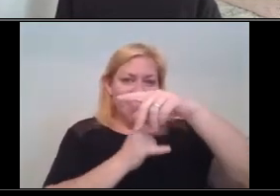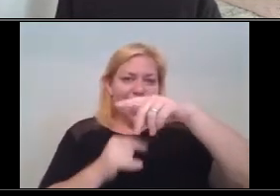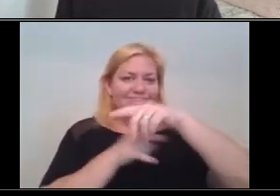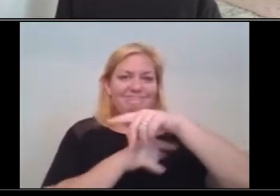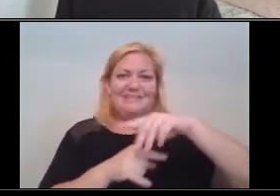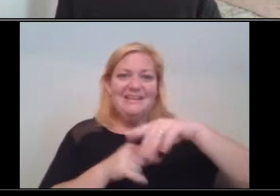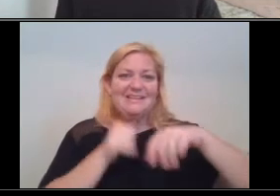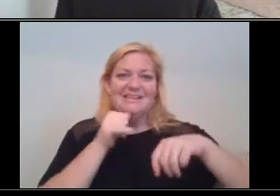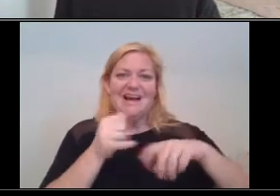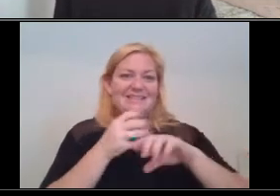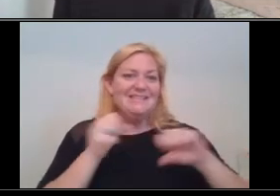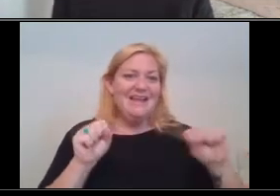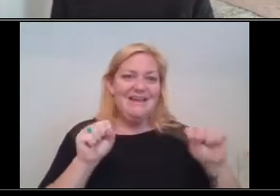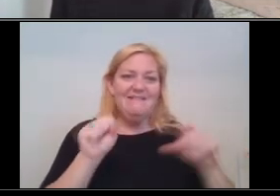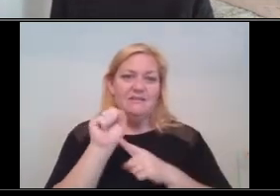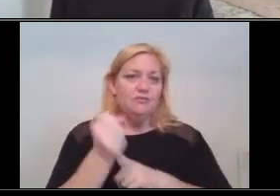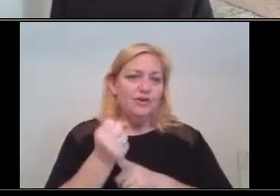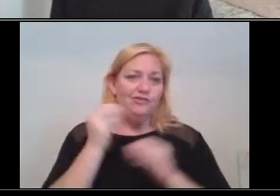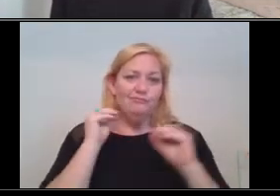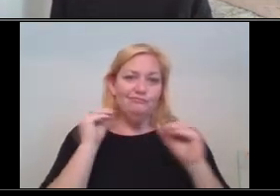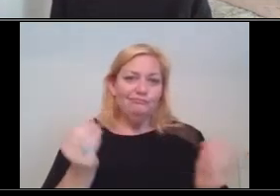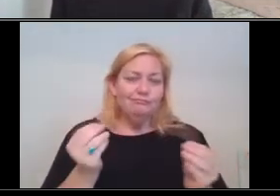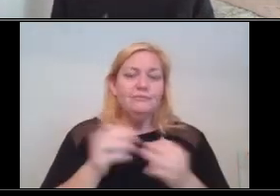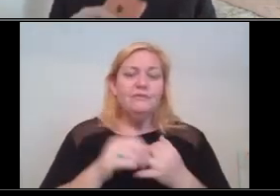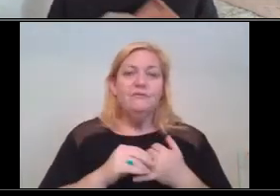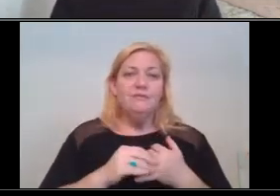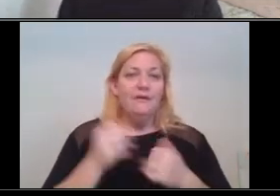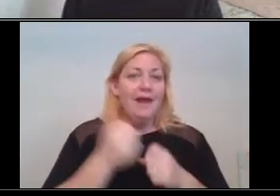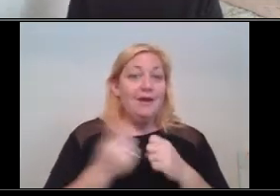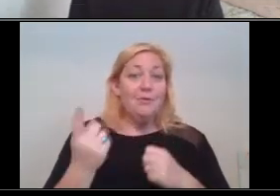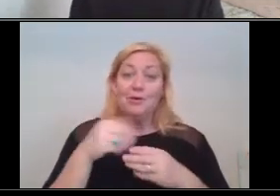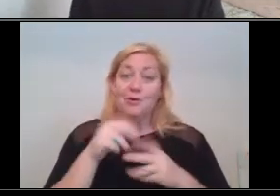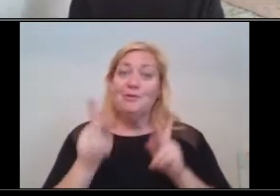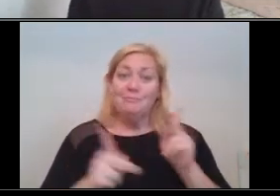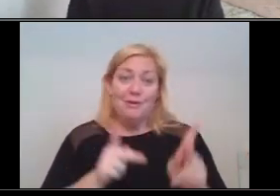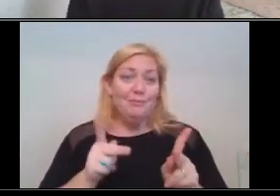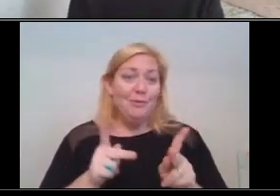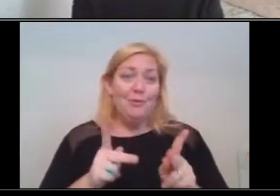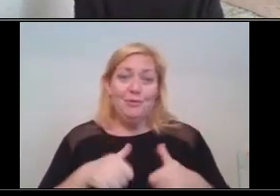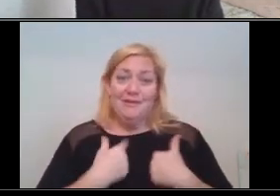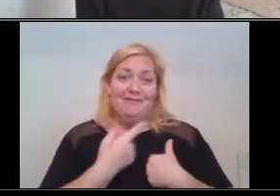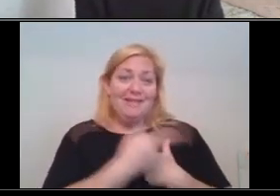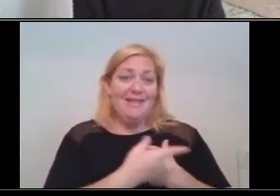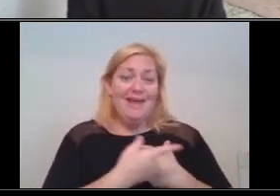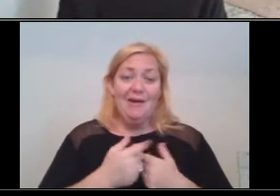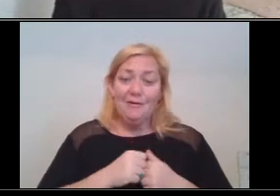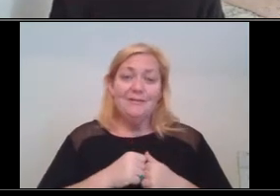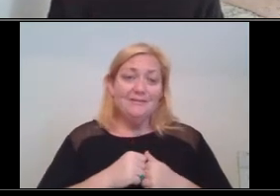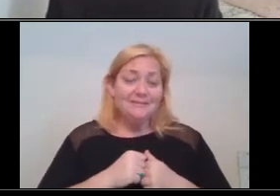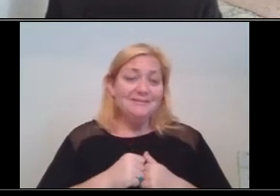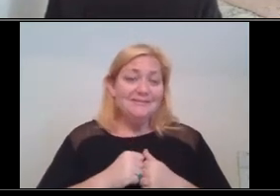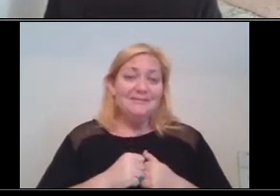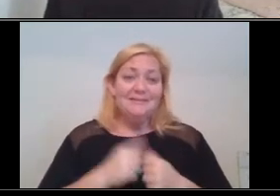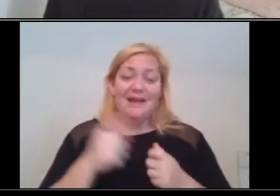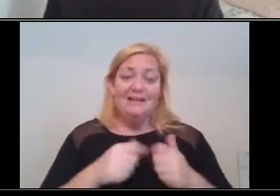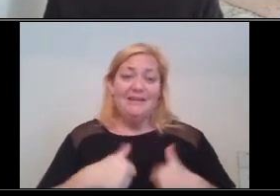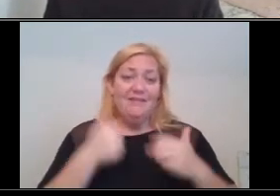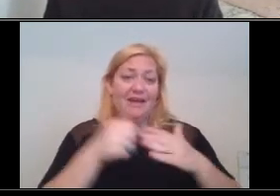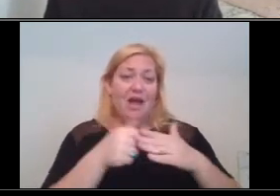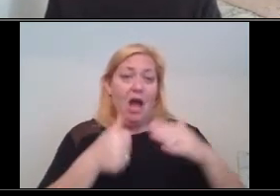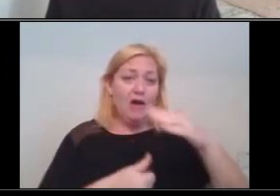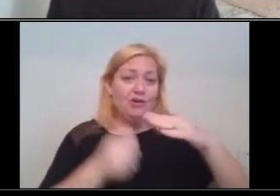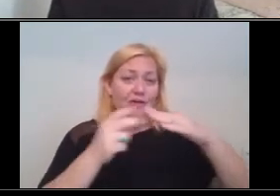for anyone, including the folks using the infrastructure as well as the folks living there. So totally